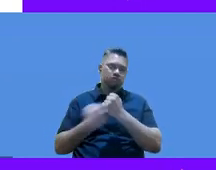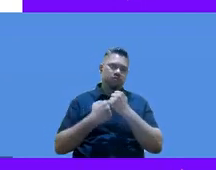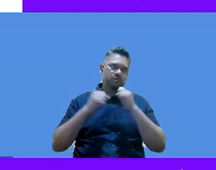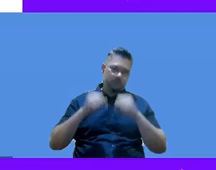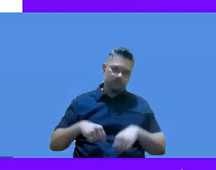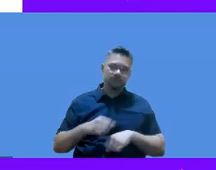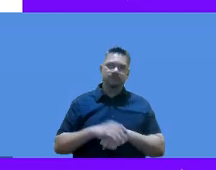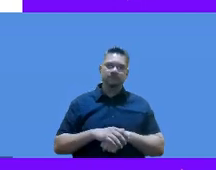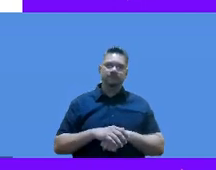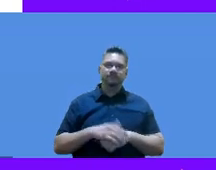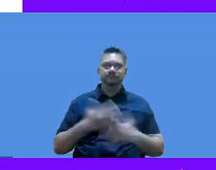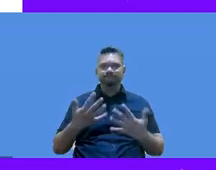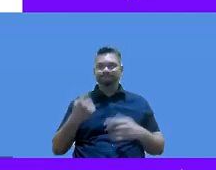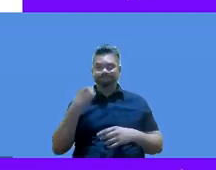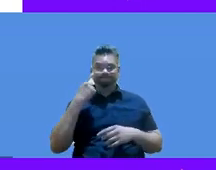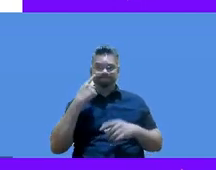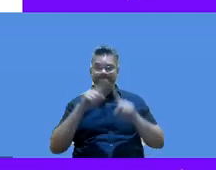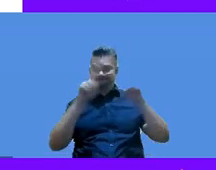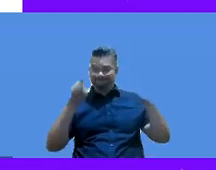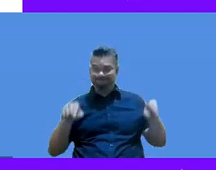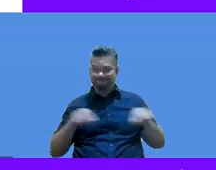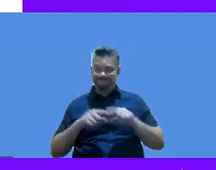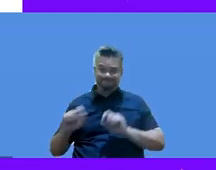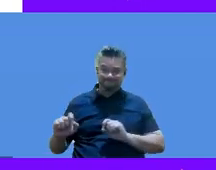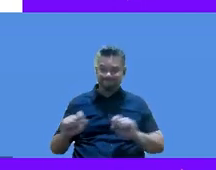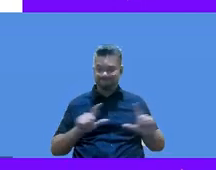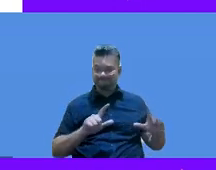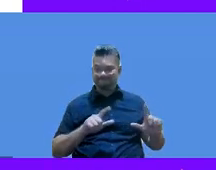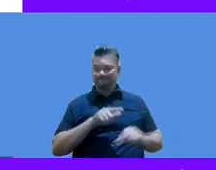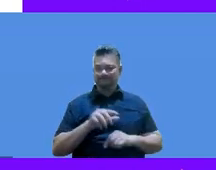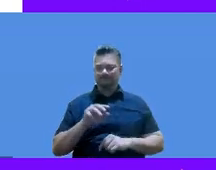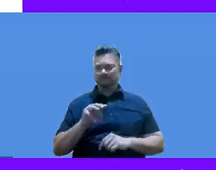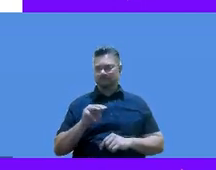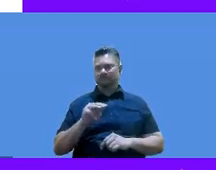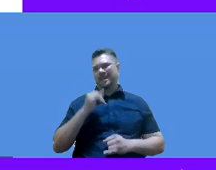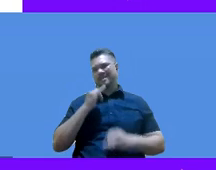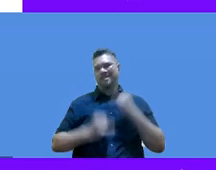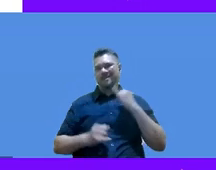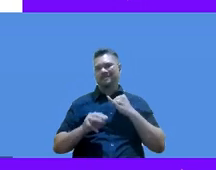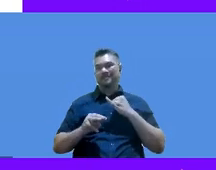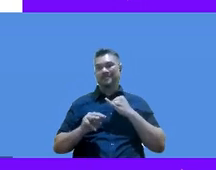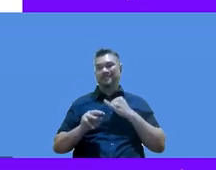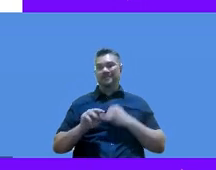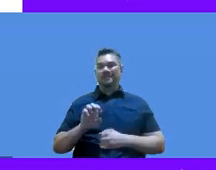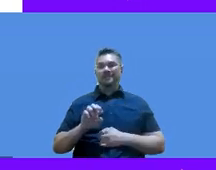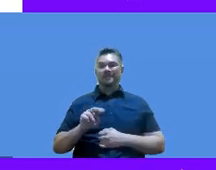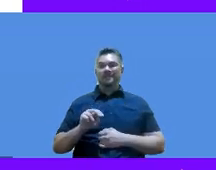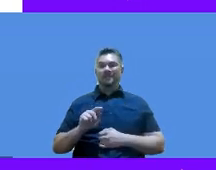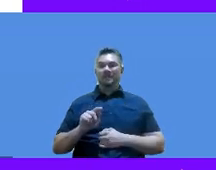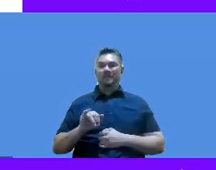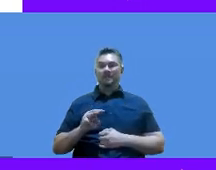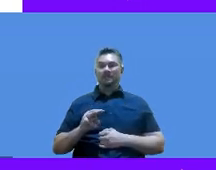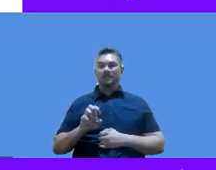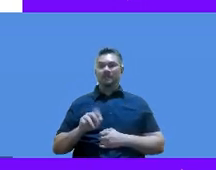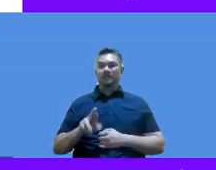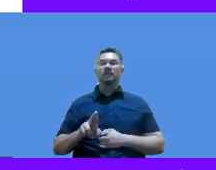the screen a final Mentimeter poll for today. And we'd love you to share, you know, what kind of action are you inspired to